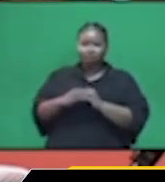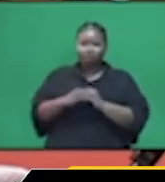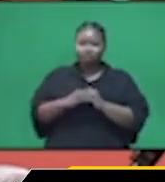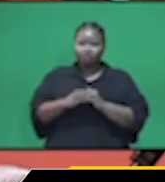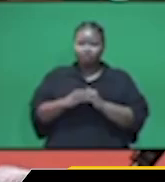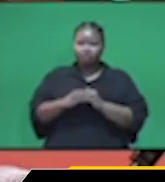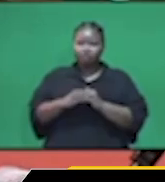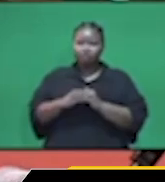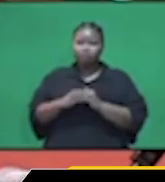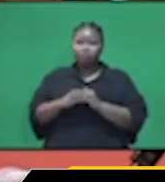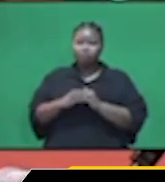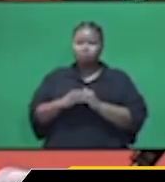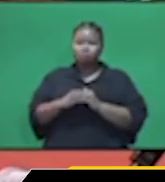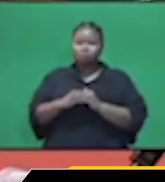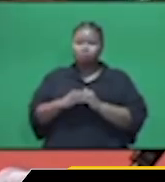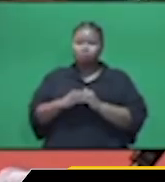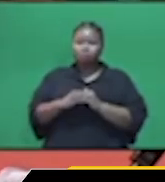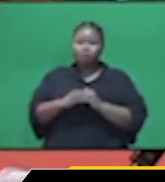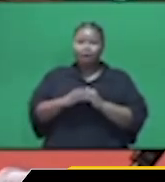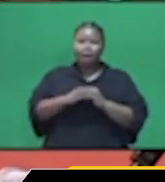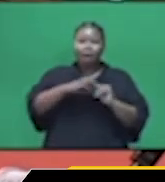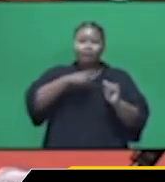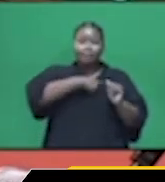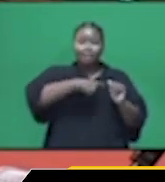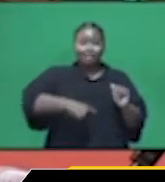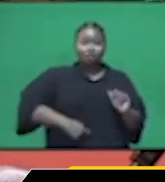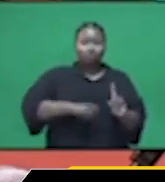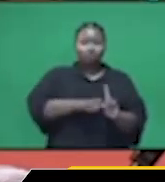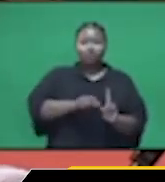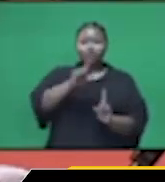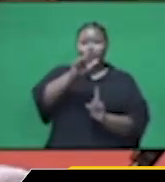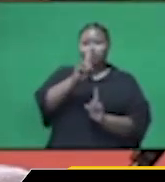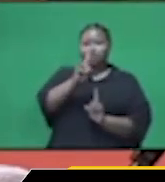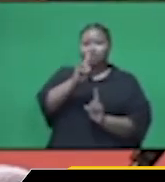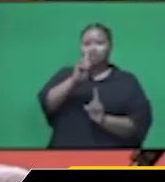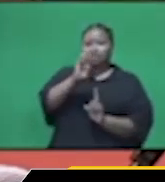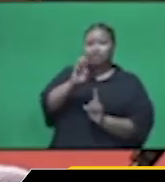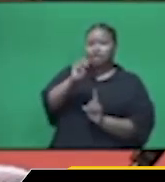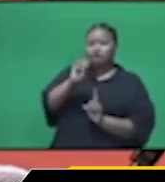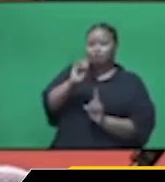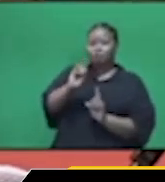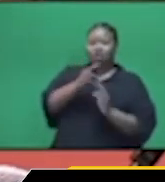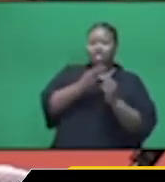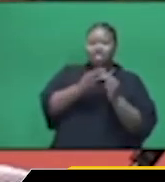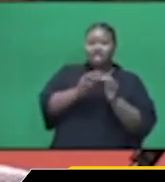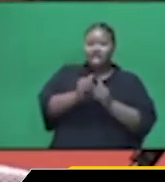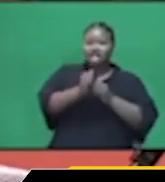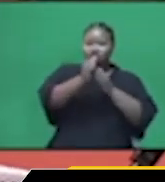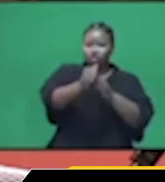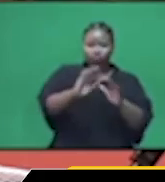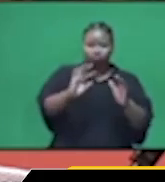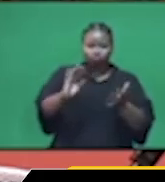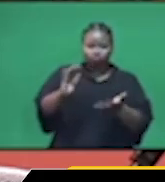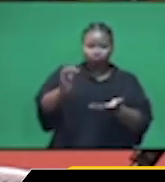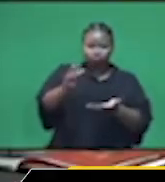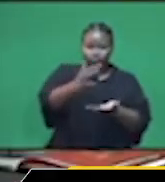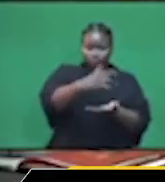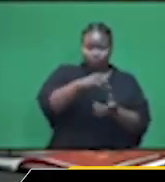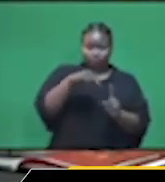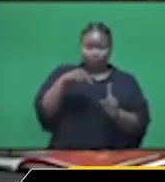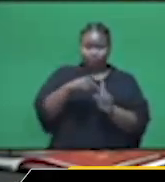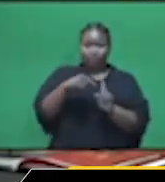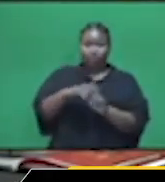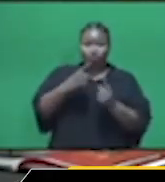On behalf of the President of Pudemo, the Leadership Collective, membership of Pudemo, and the